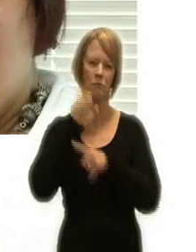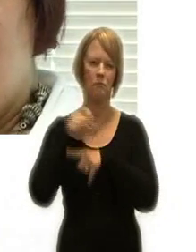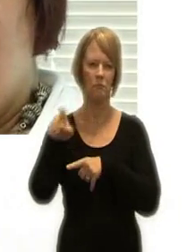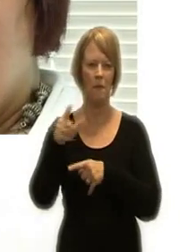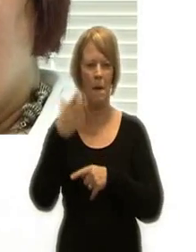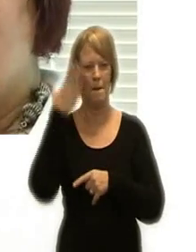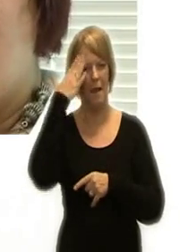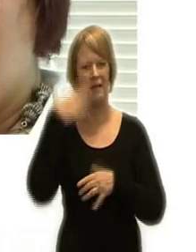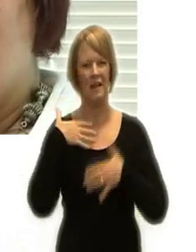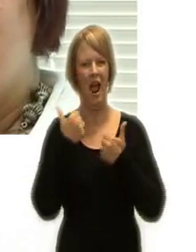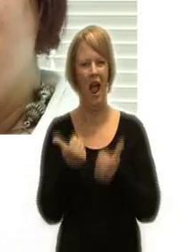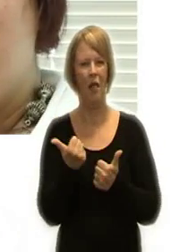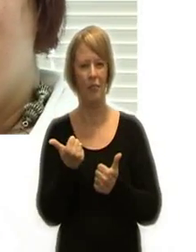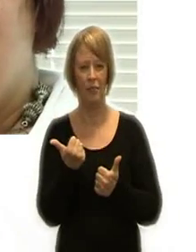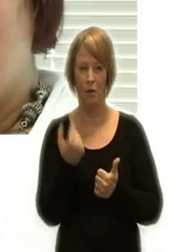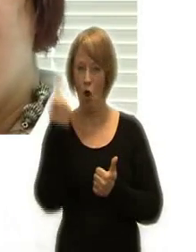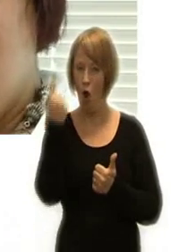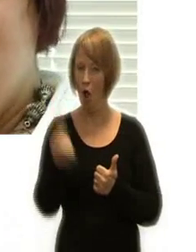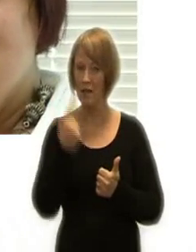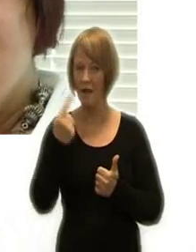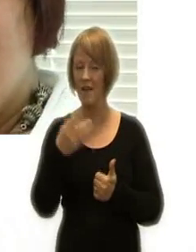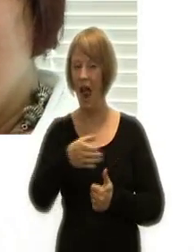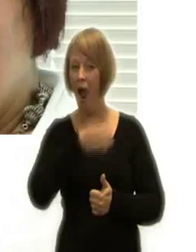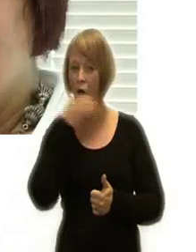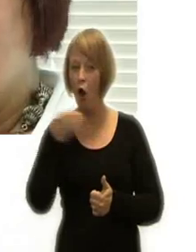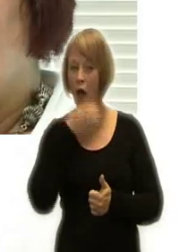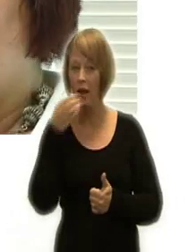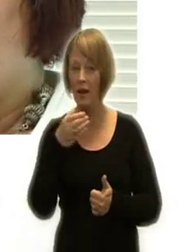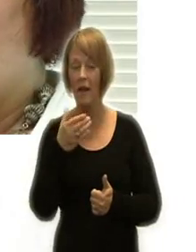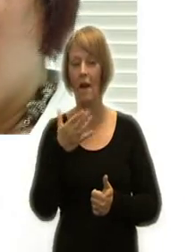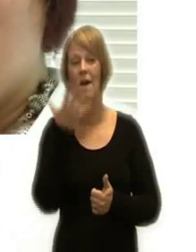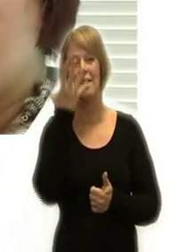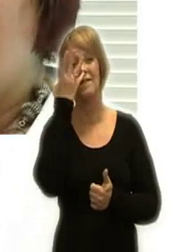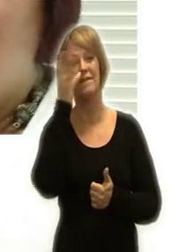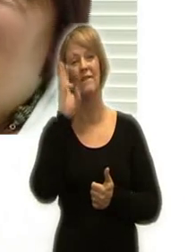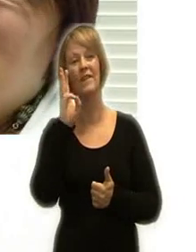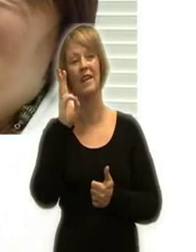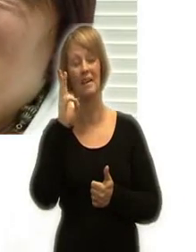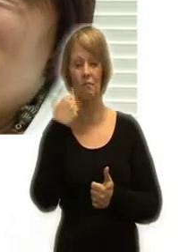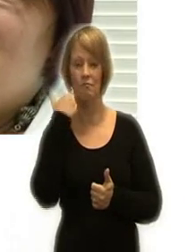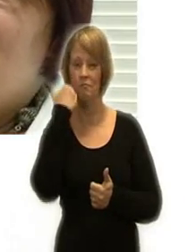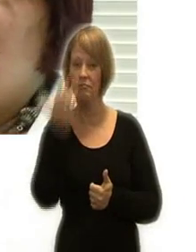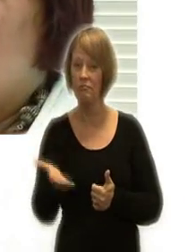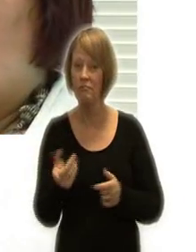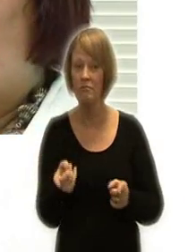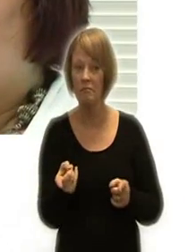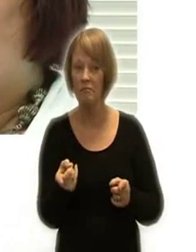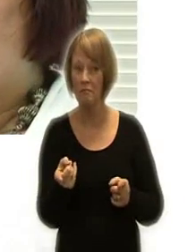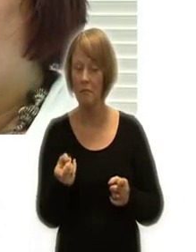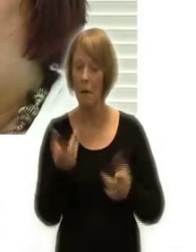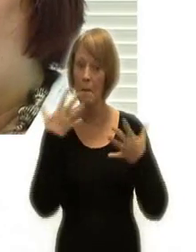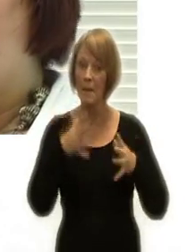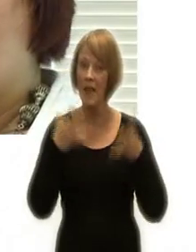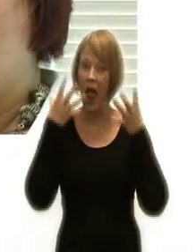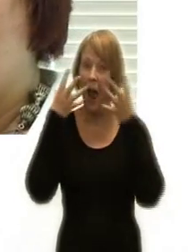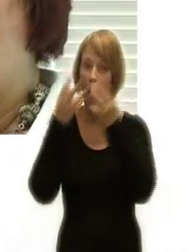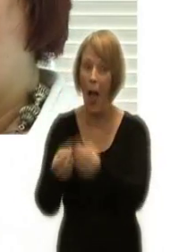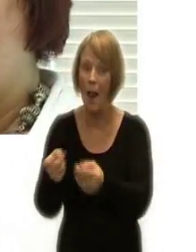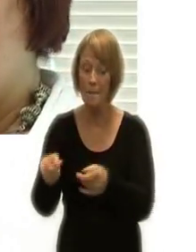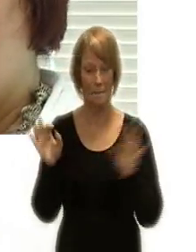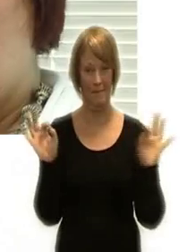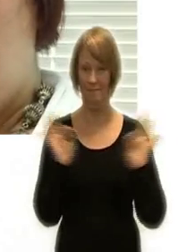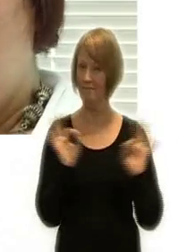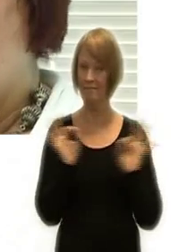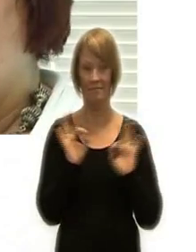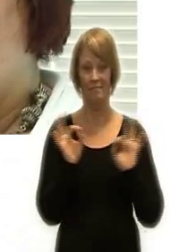different now is that I can deal with that and I accept that, and I think, and I don't hide that. And I think my